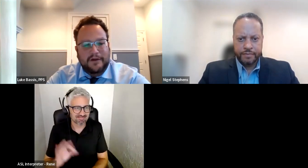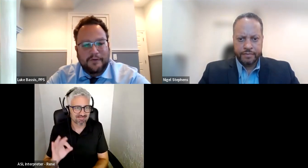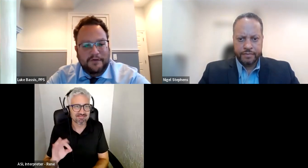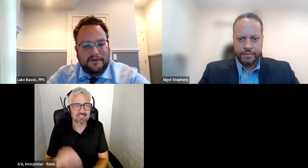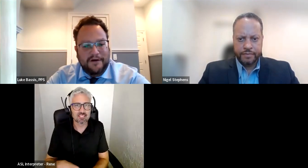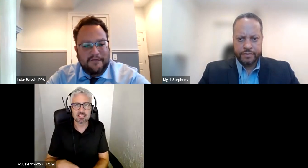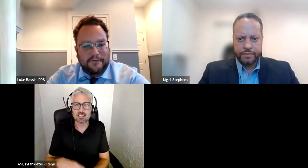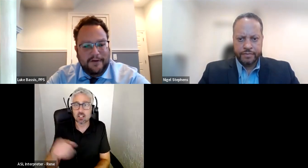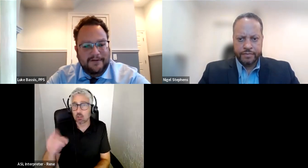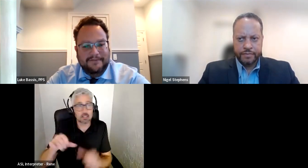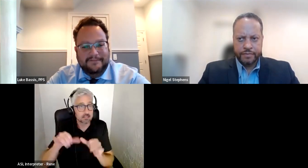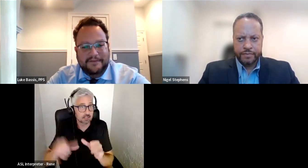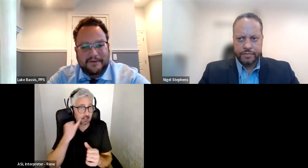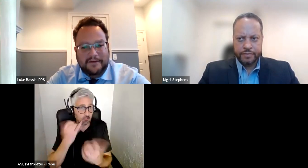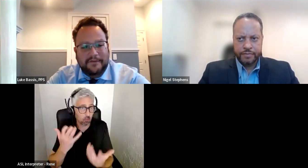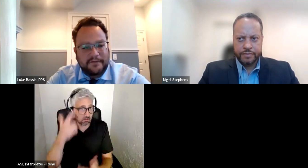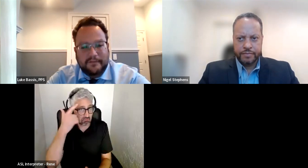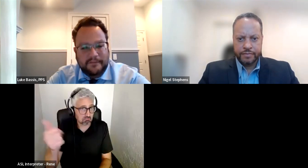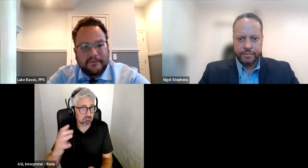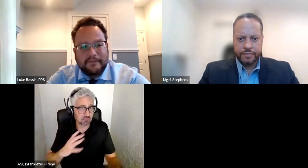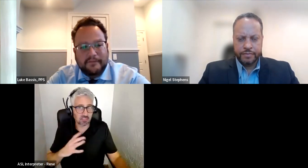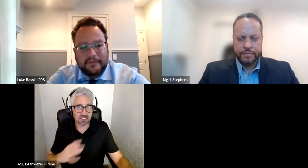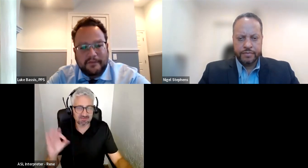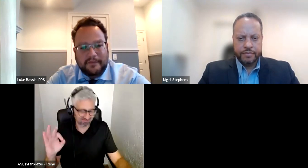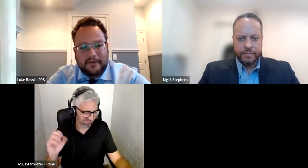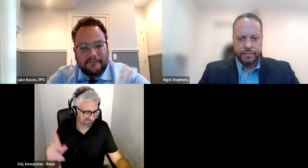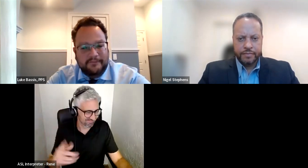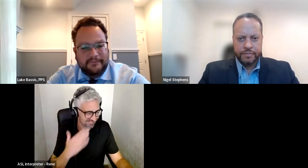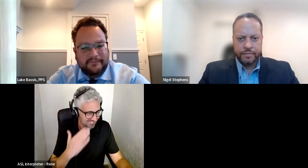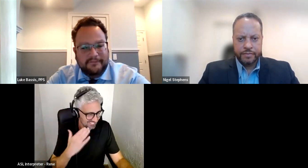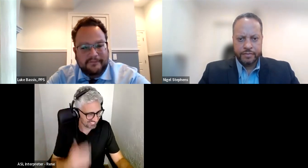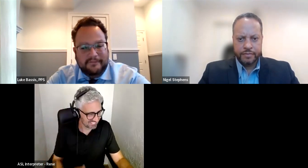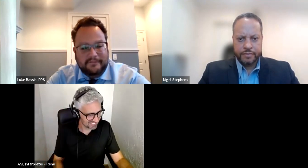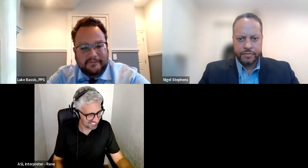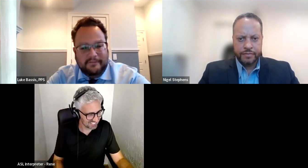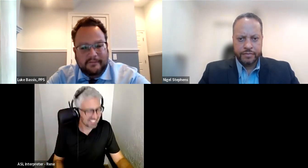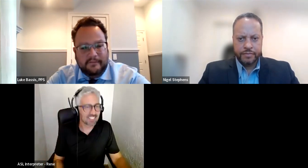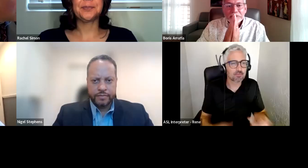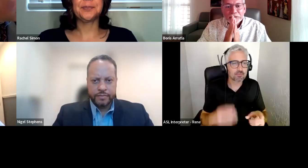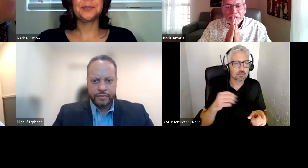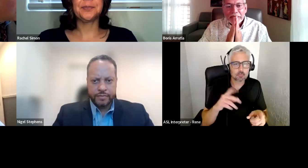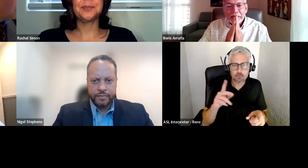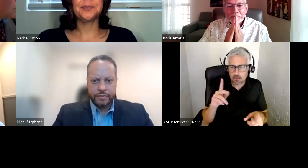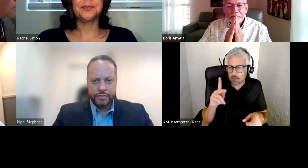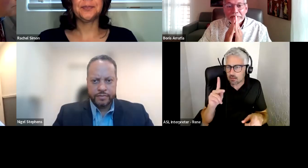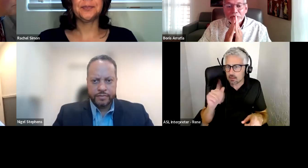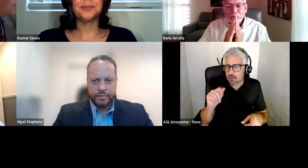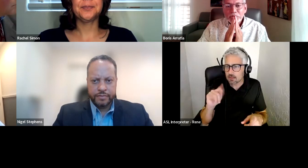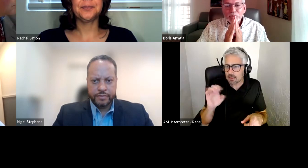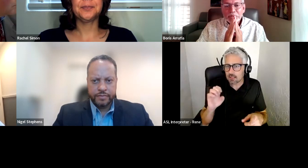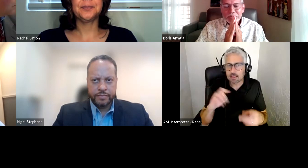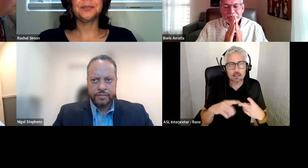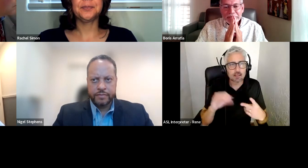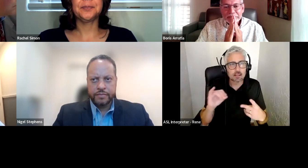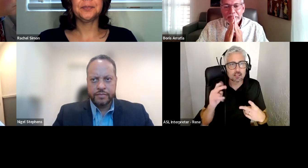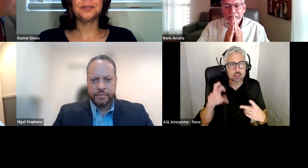Thank you. You don't have to go. You can stick around if you want. Yeah. Okay, great. Thank you and, all. And so I see we have Katie and Jennifer, and then Troy